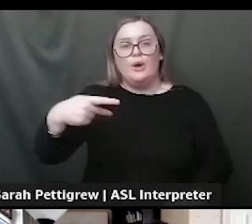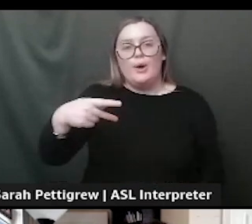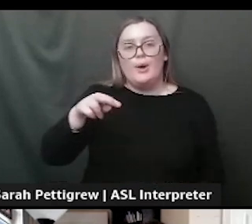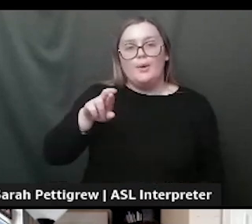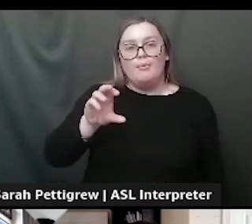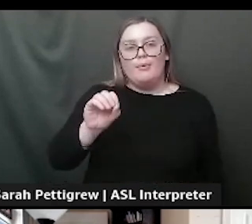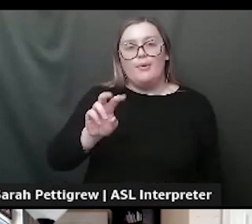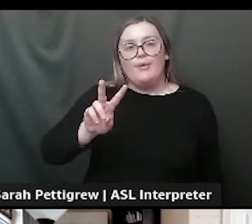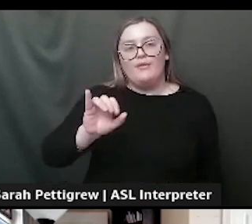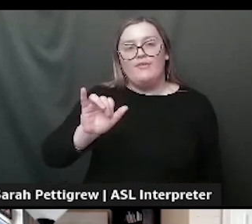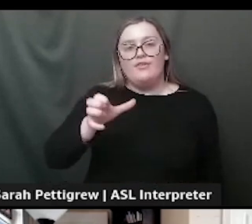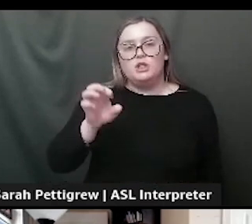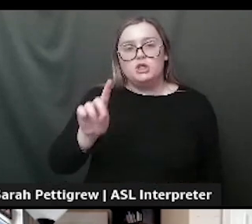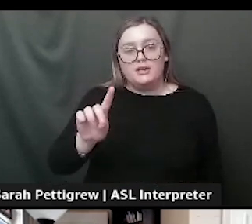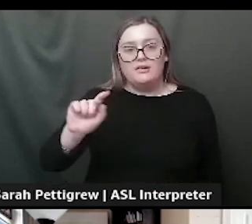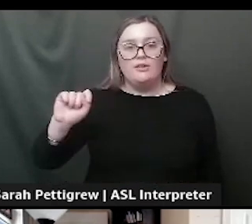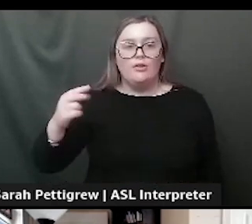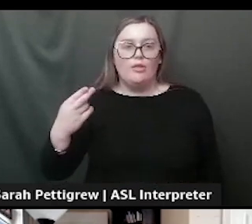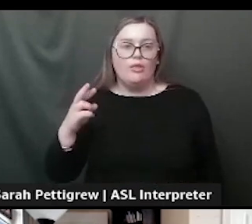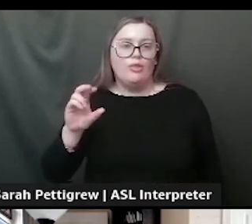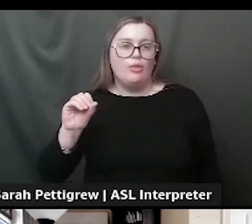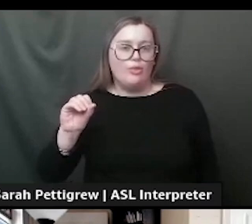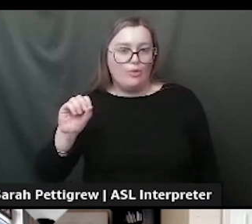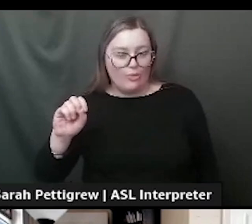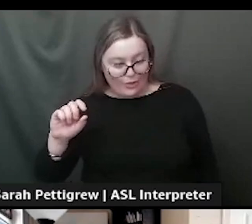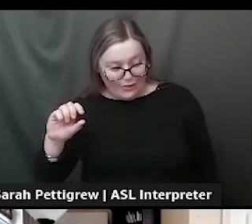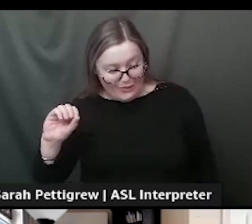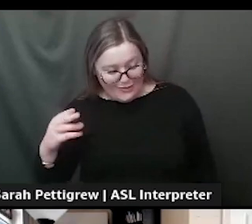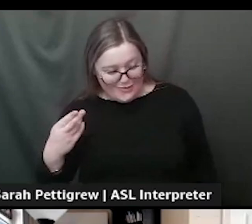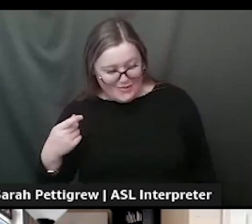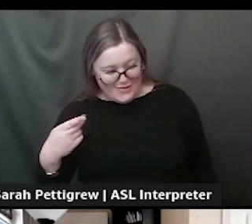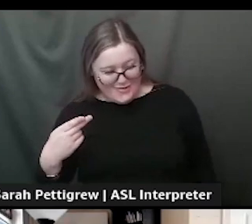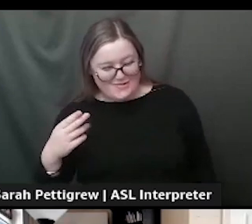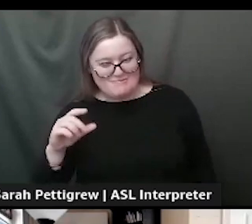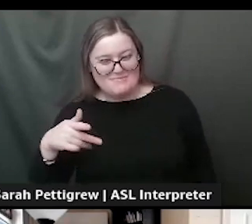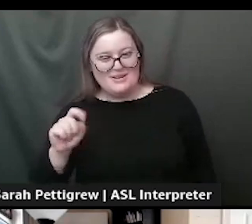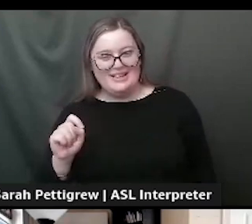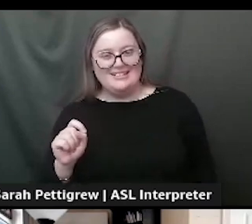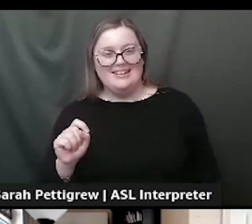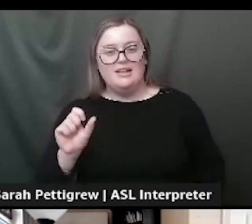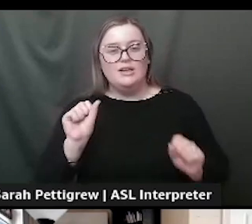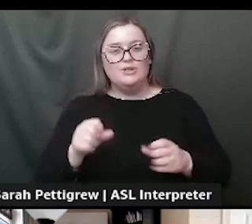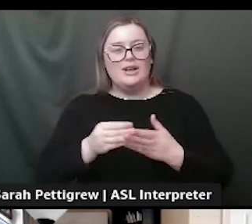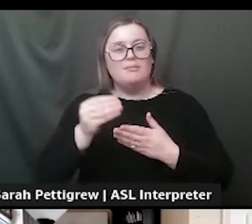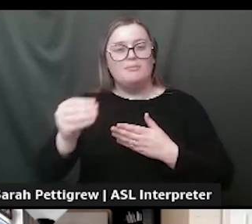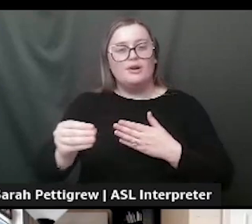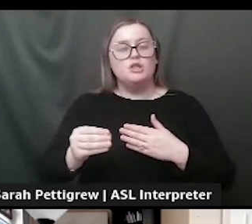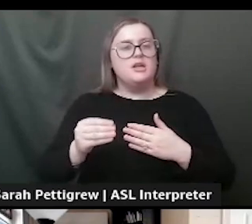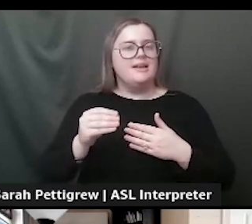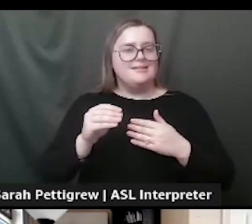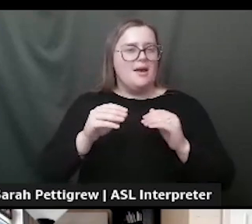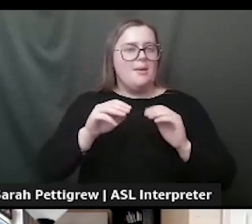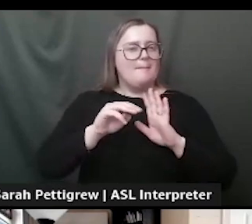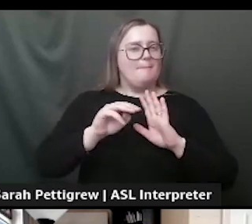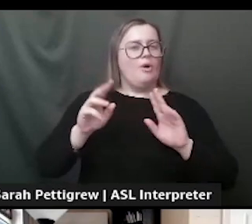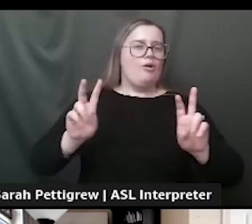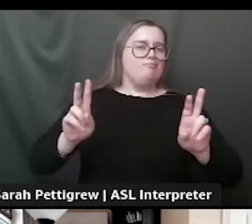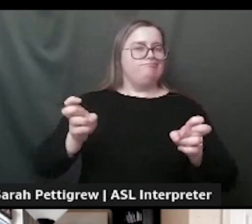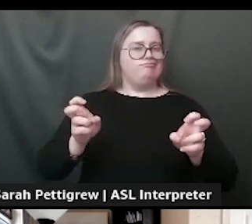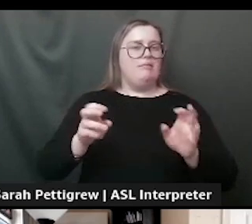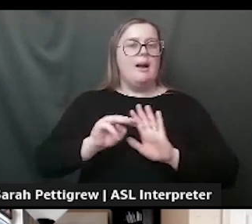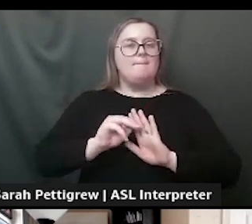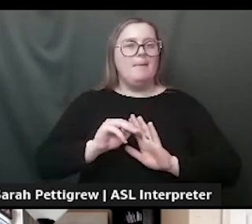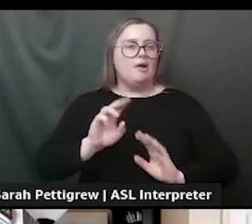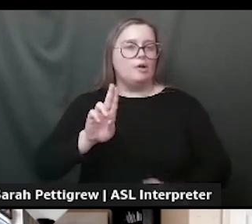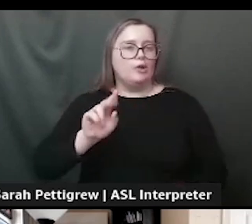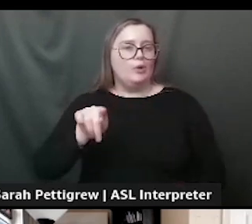where you can purchase a, a set of what we call model units, and